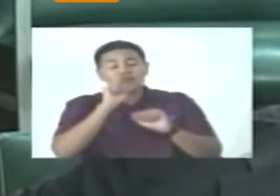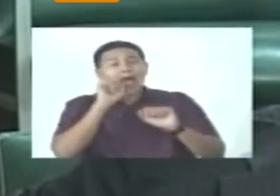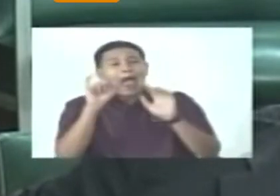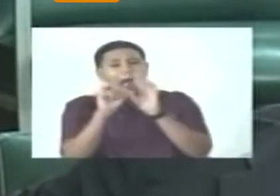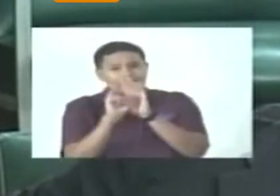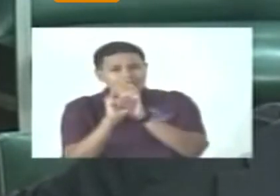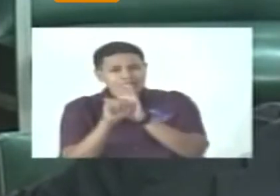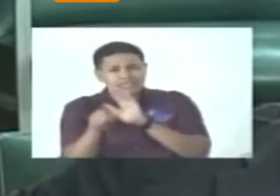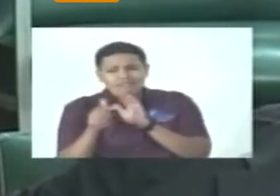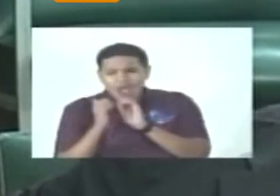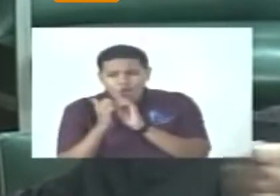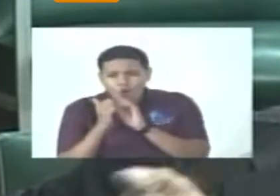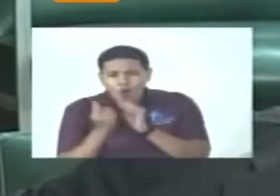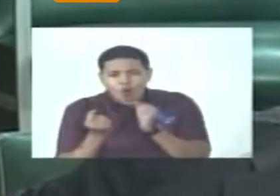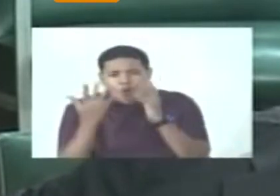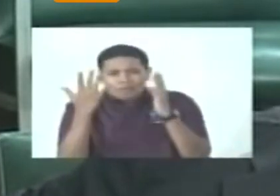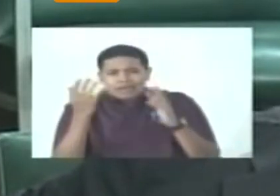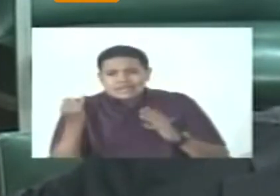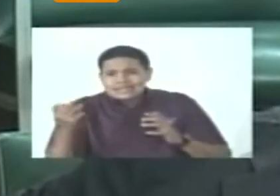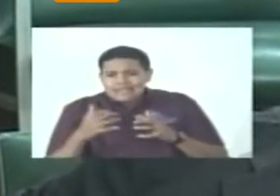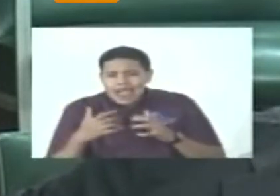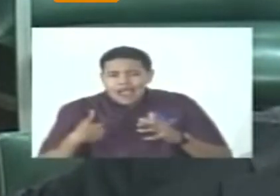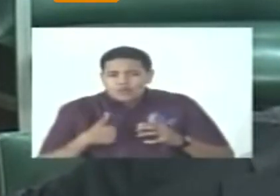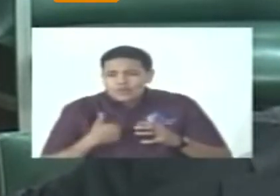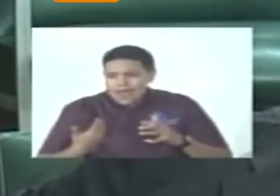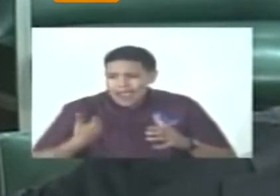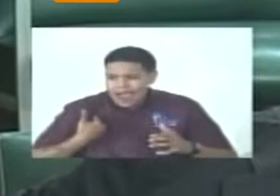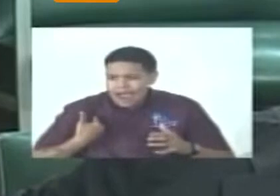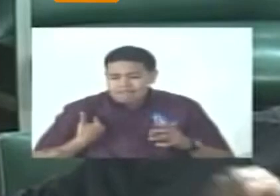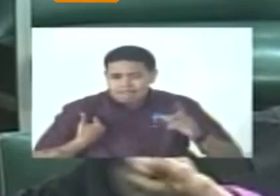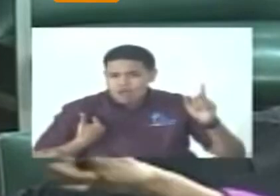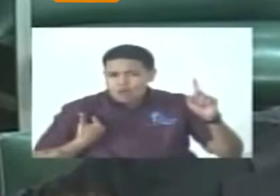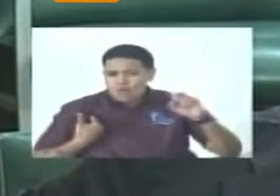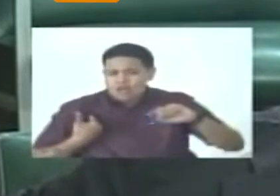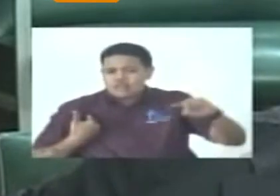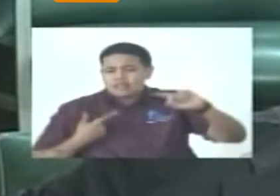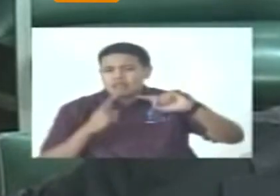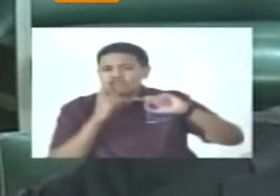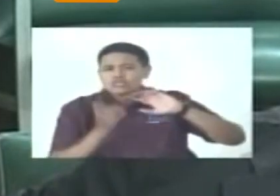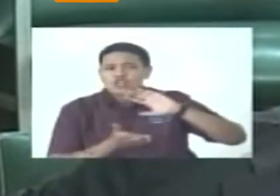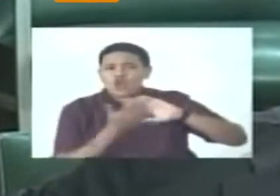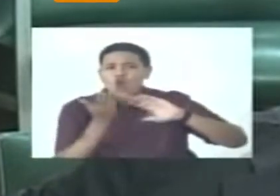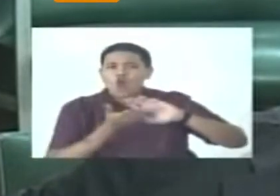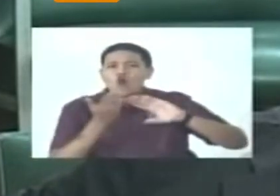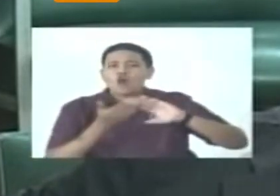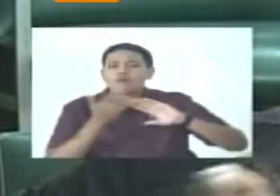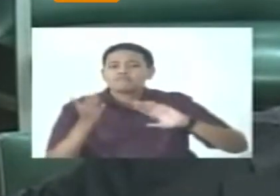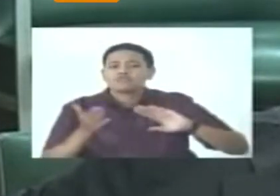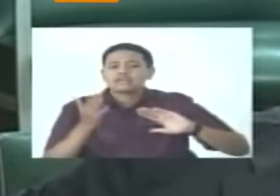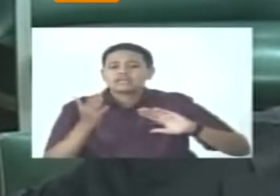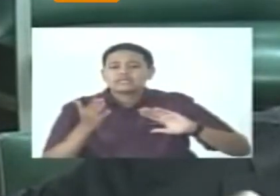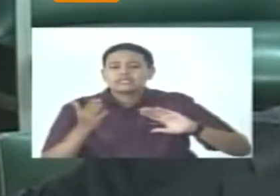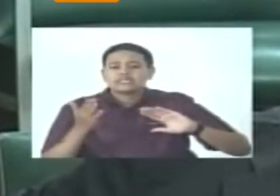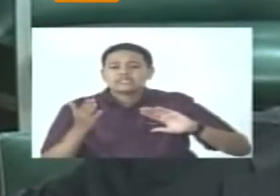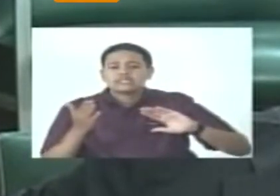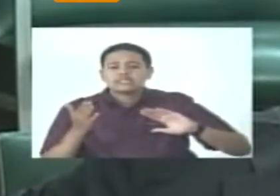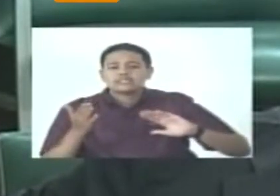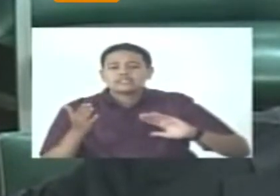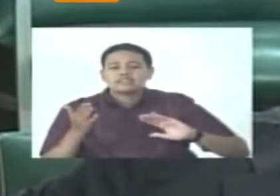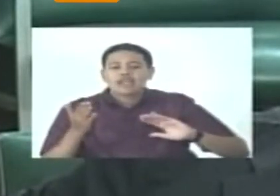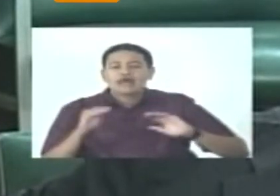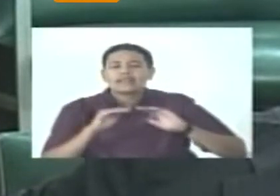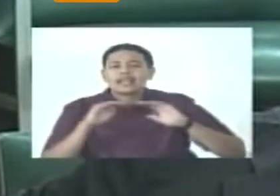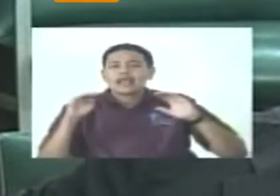identify how many we have, and where they operate, and the tier, the level of